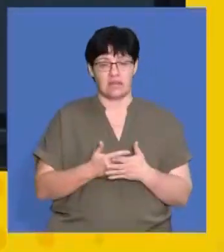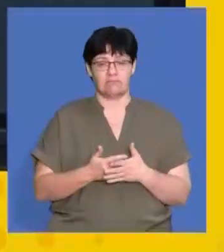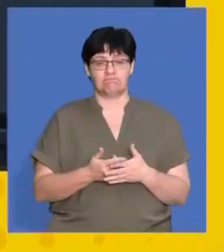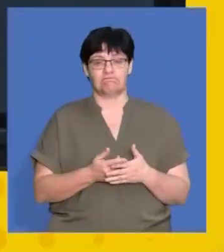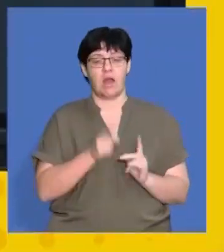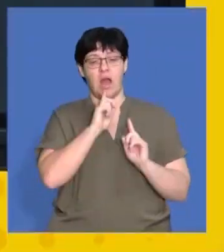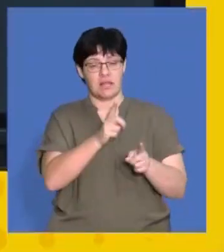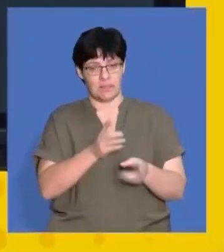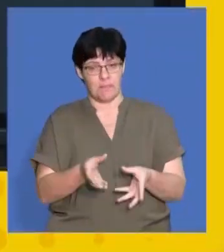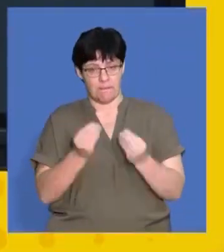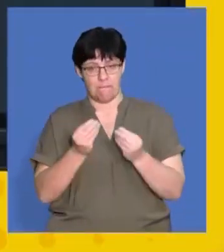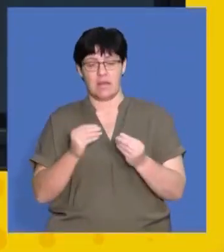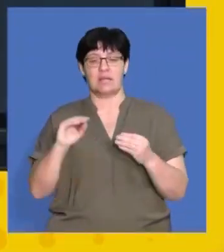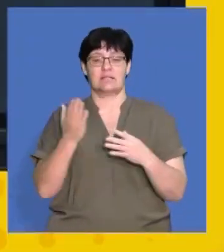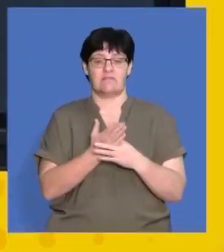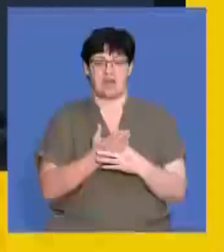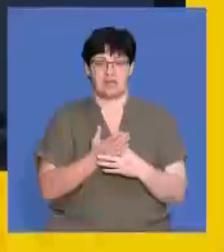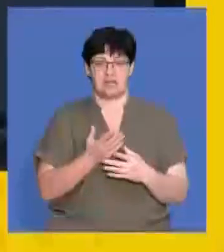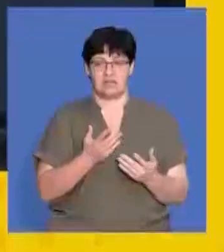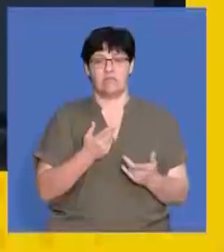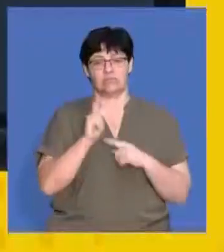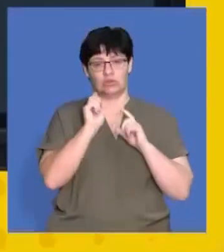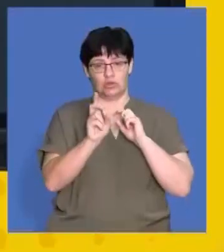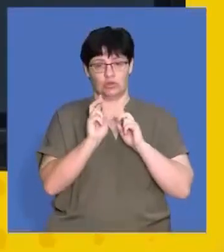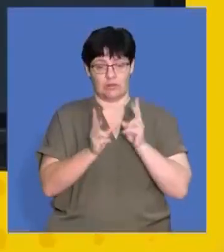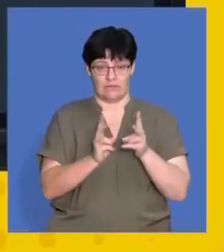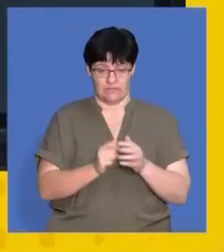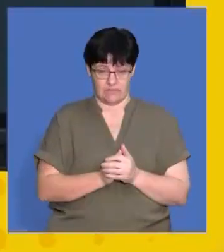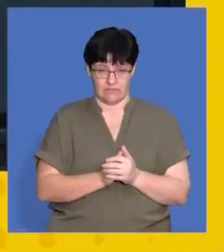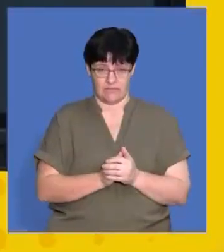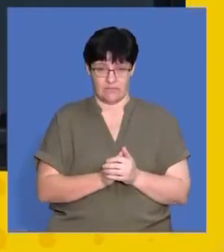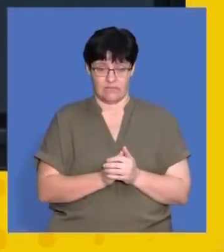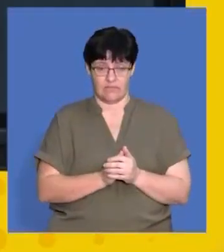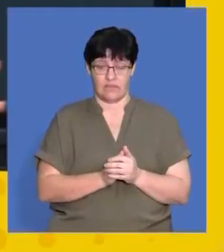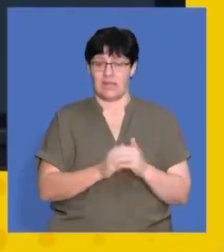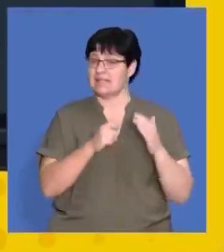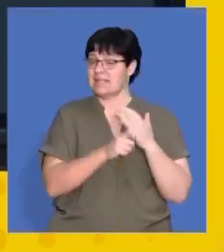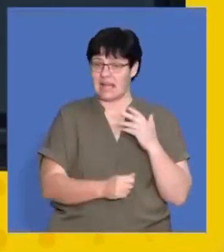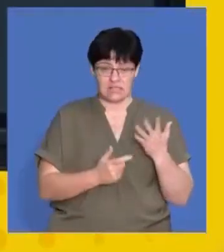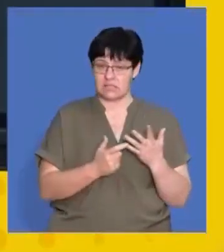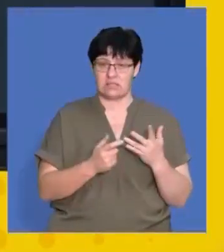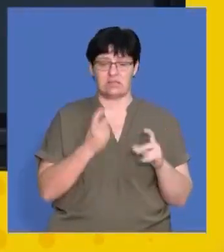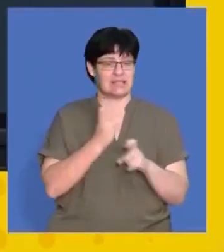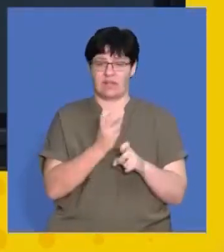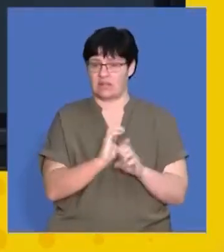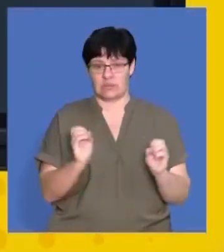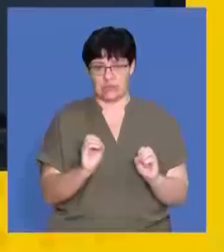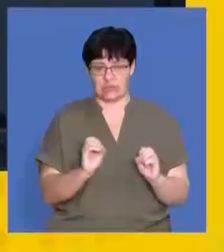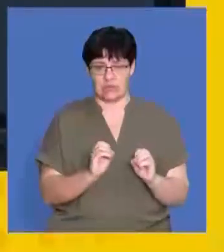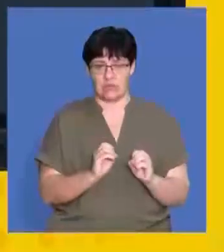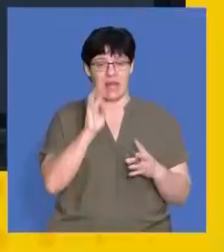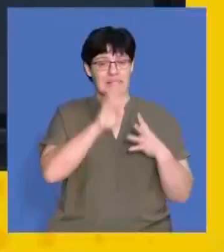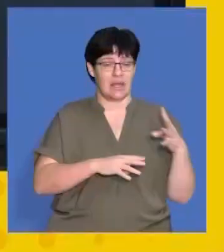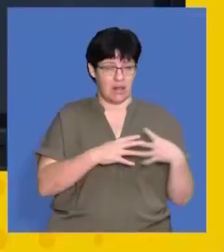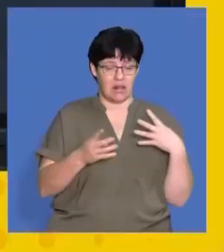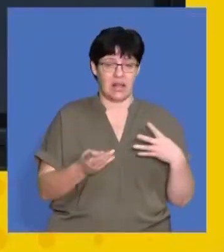my answer and divide it by 12. So tax is not that difficult. Table,